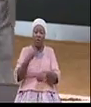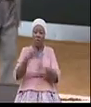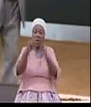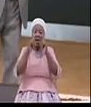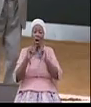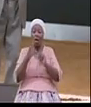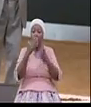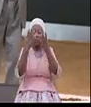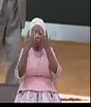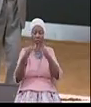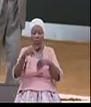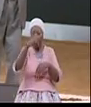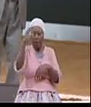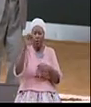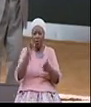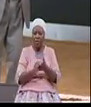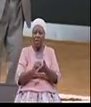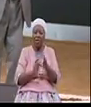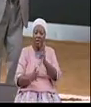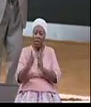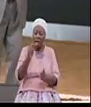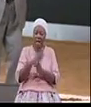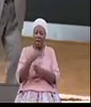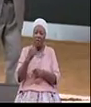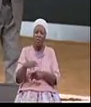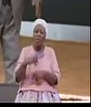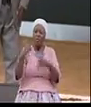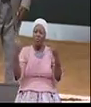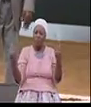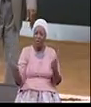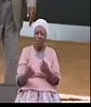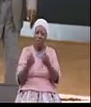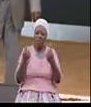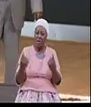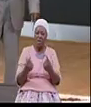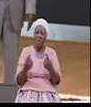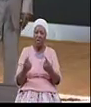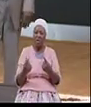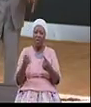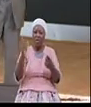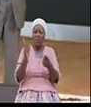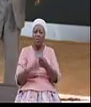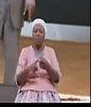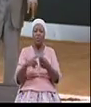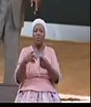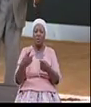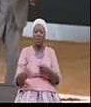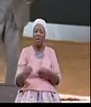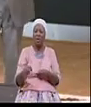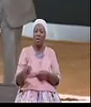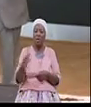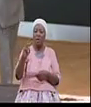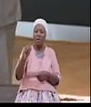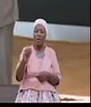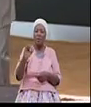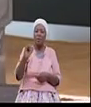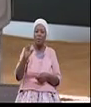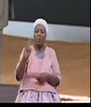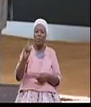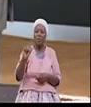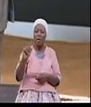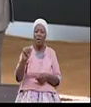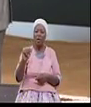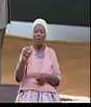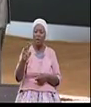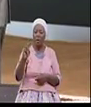because of that kind of immoral attachment to the Moabites and the Midianites. While that was